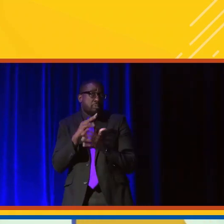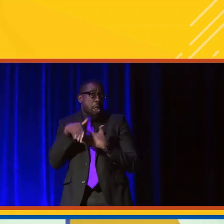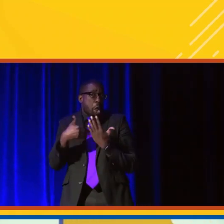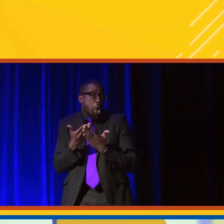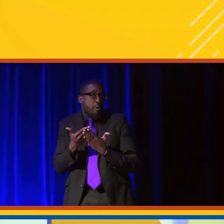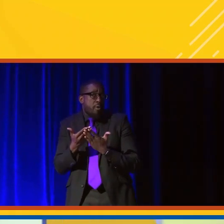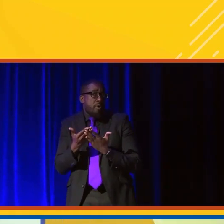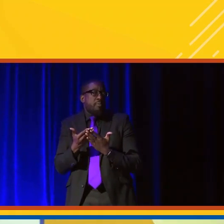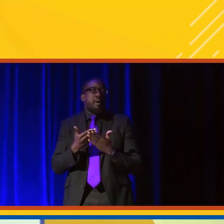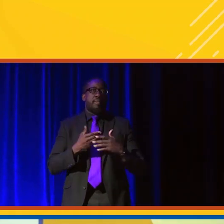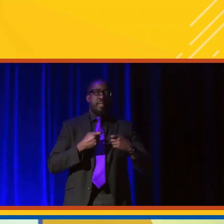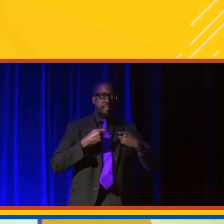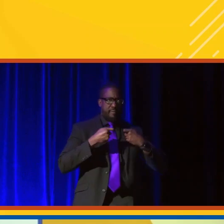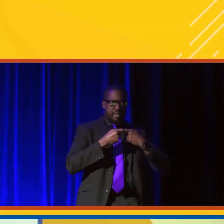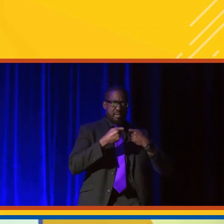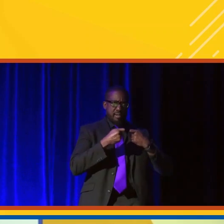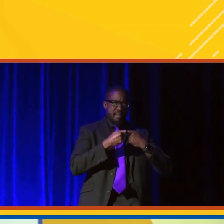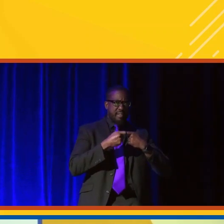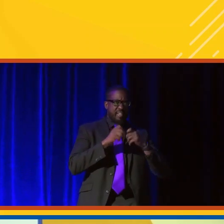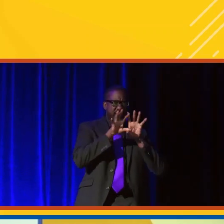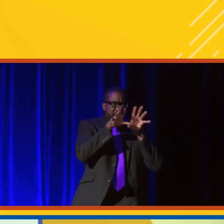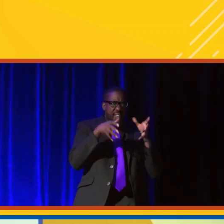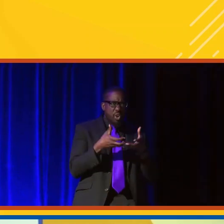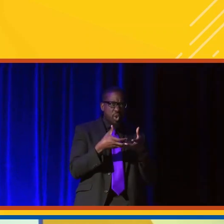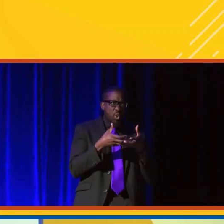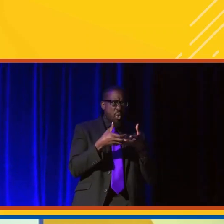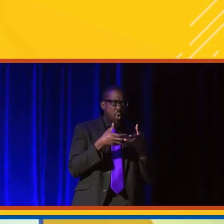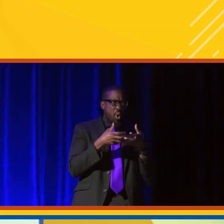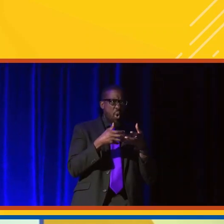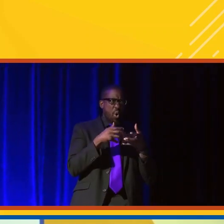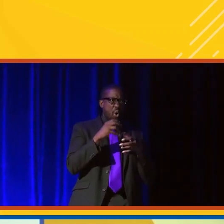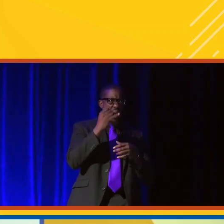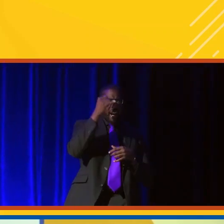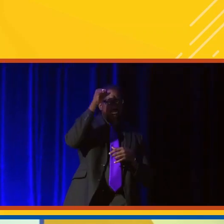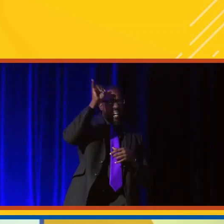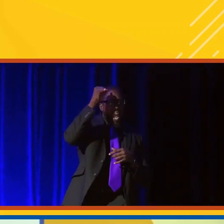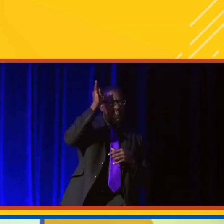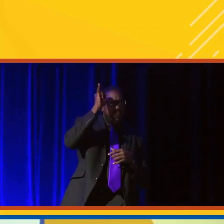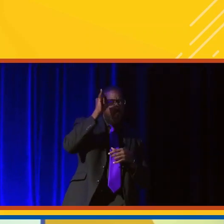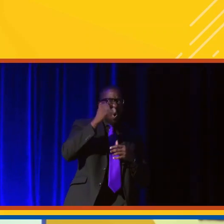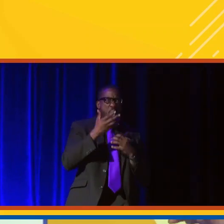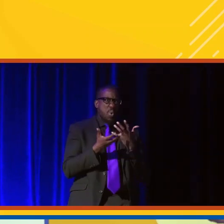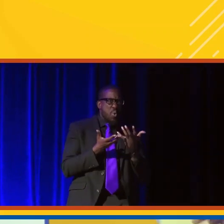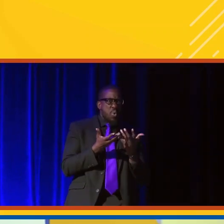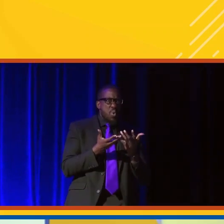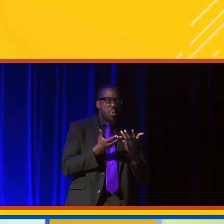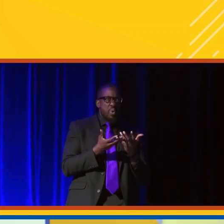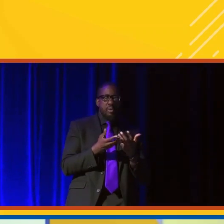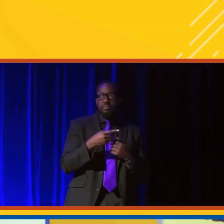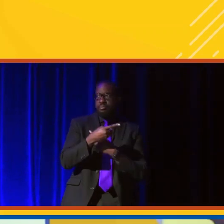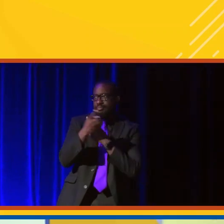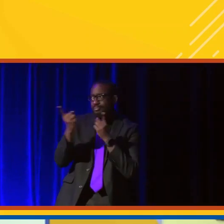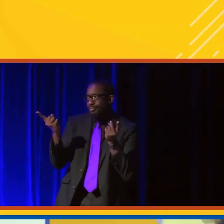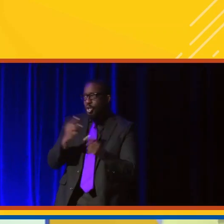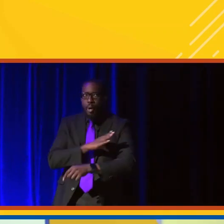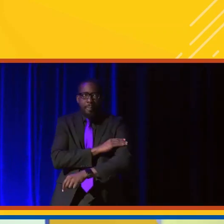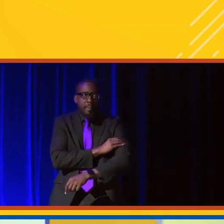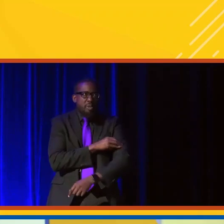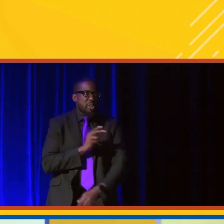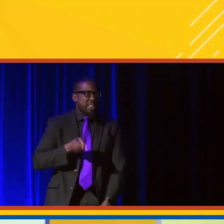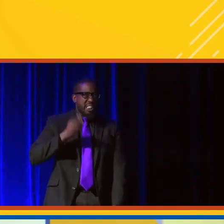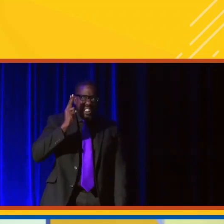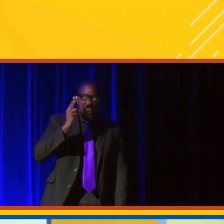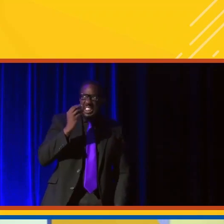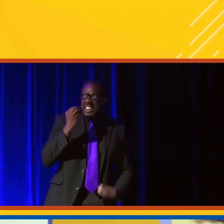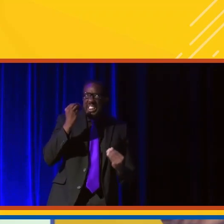do the physicist spherical cow thing. Here is a sphere to represent my molecule. Everyone in this room's blood pressure just went up probably because